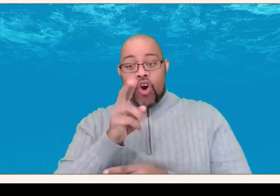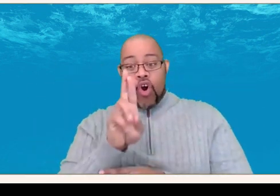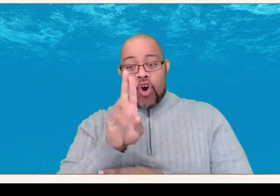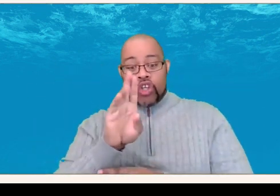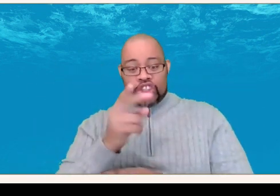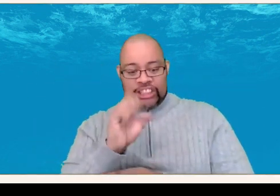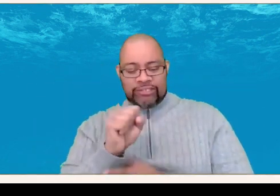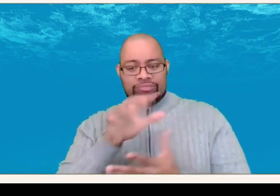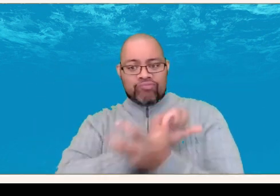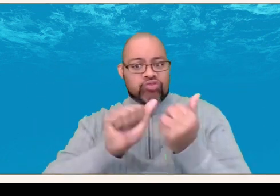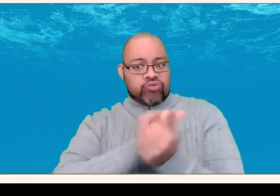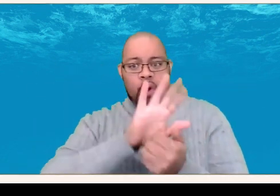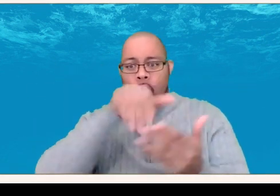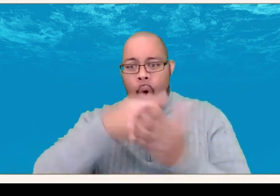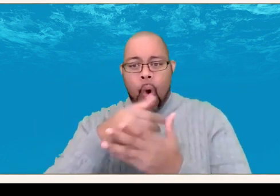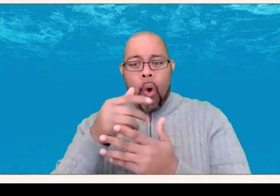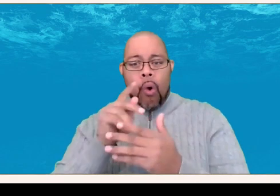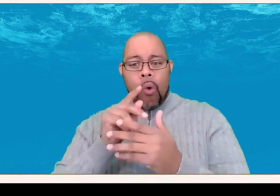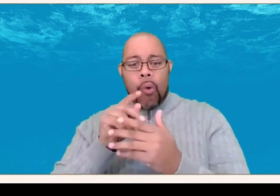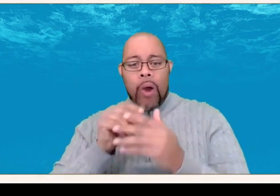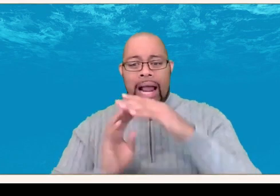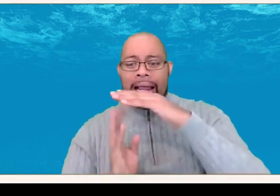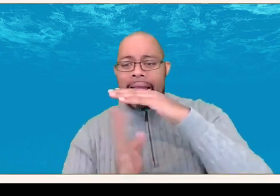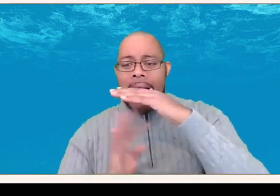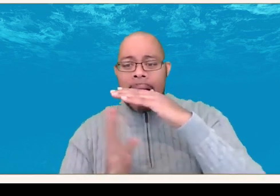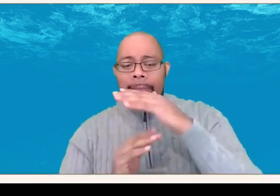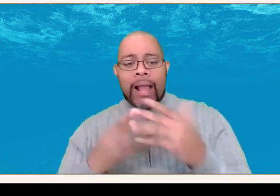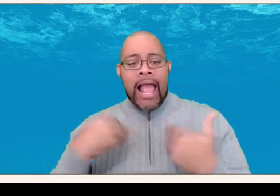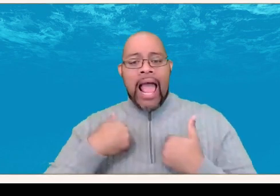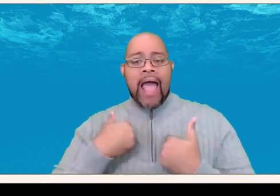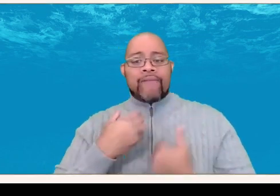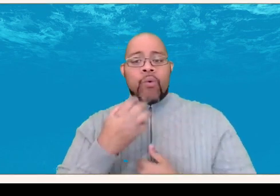just destroying kelp forests. And then there are